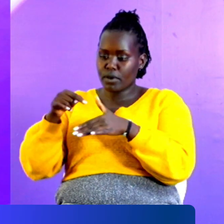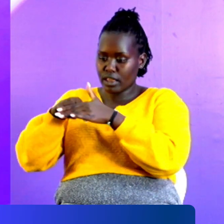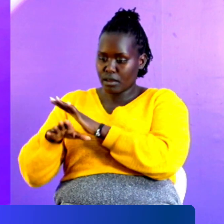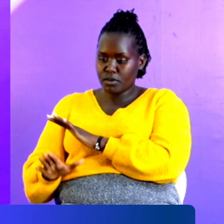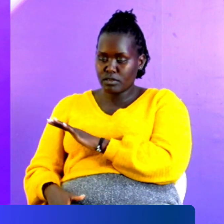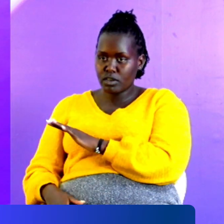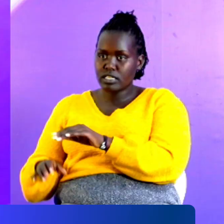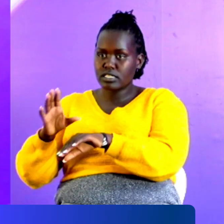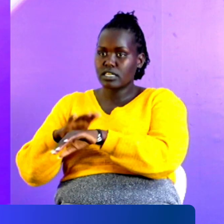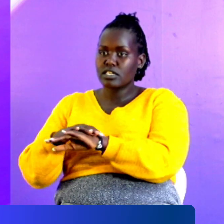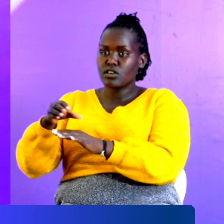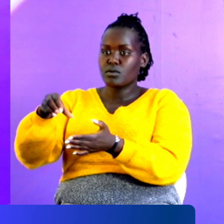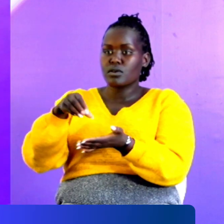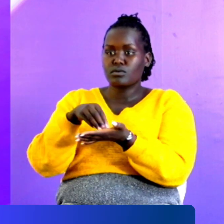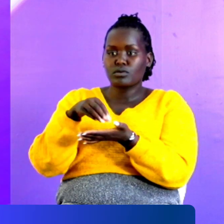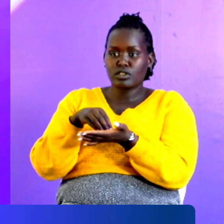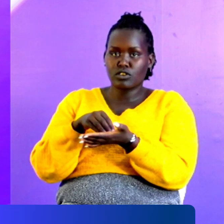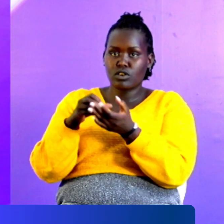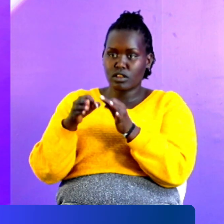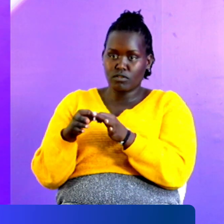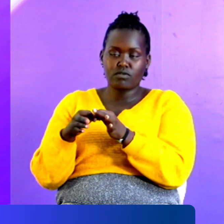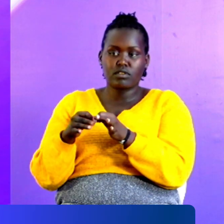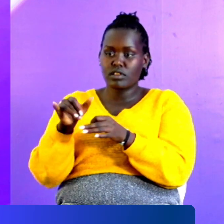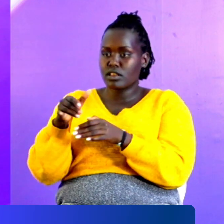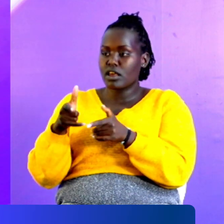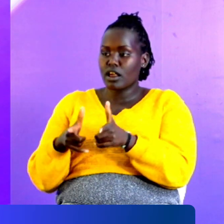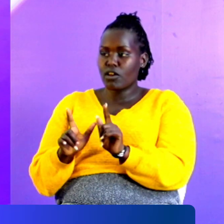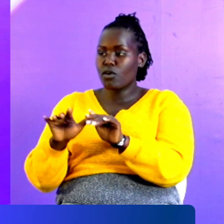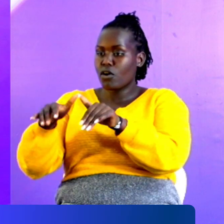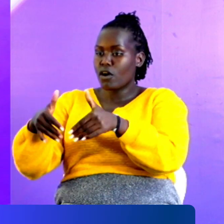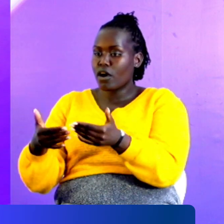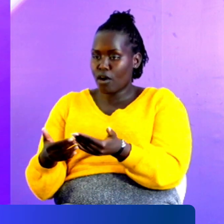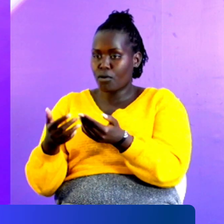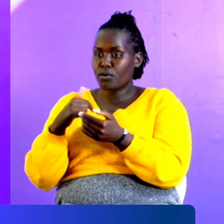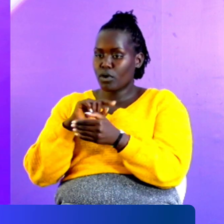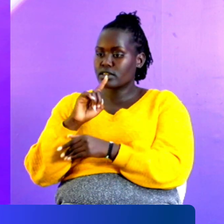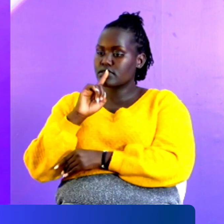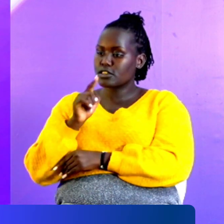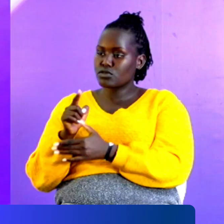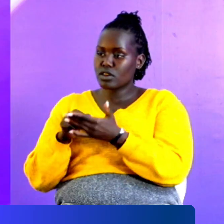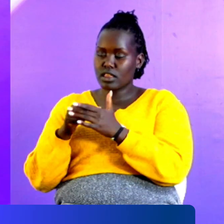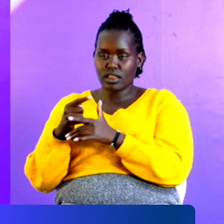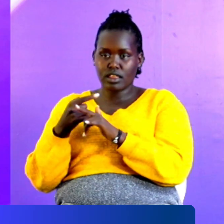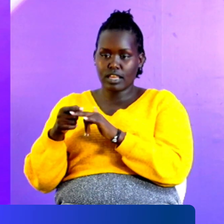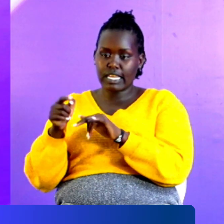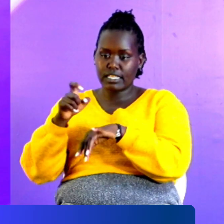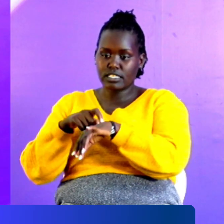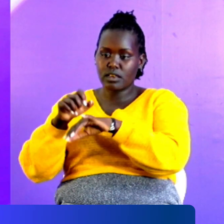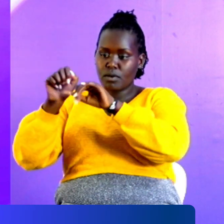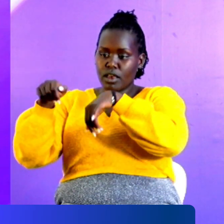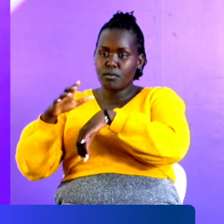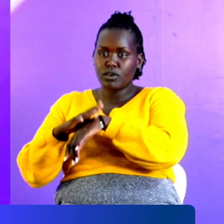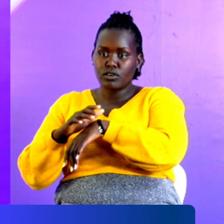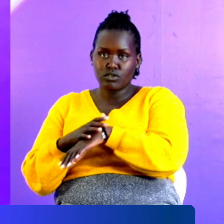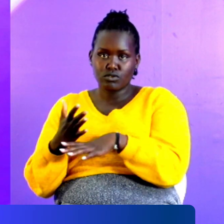into positions, even if their virtues do not allow them to. Yeah. How do we ensure that then this time we are able to